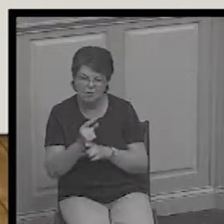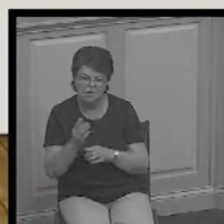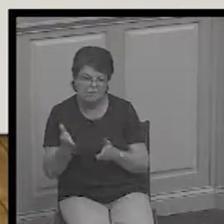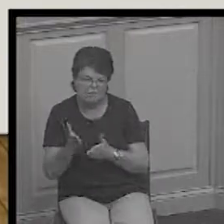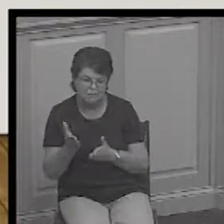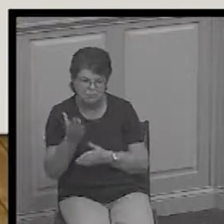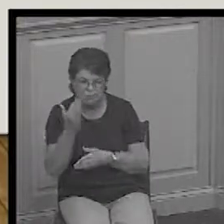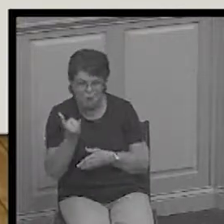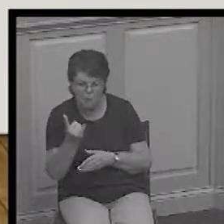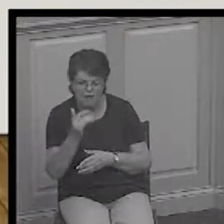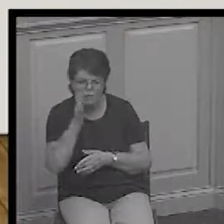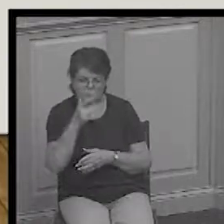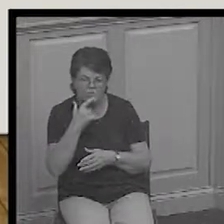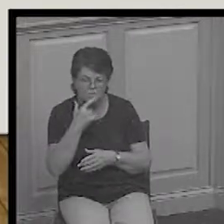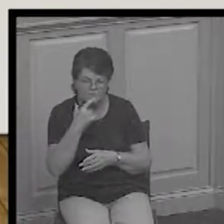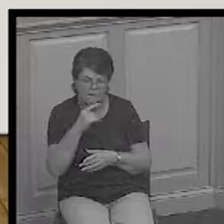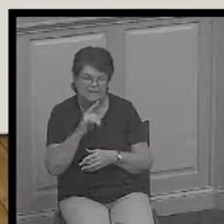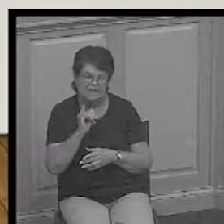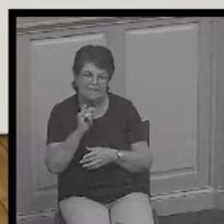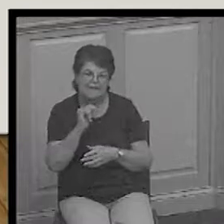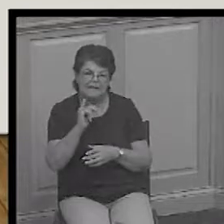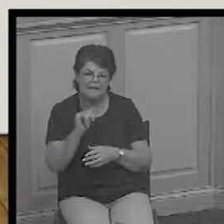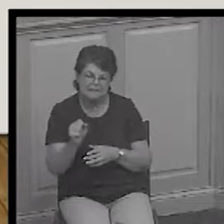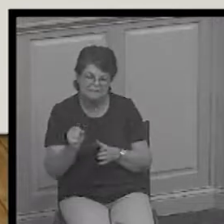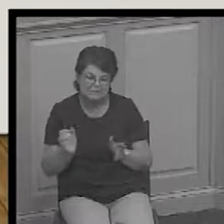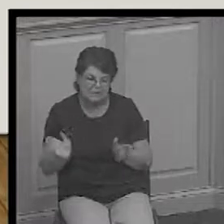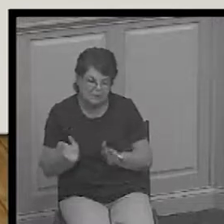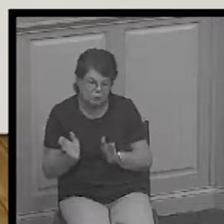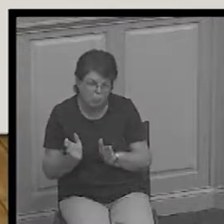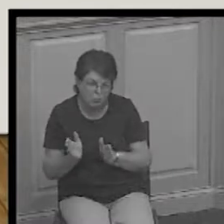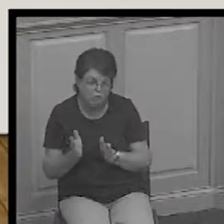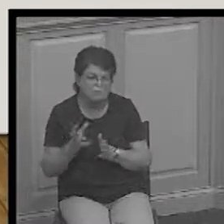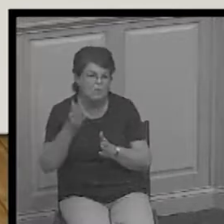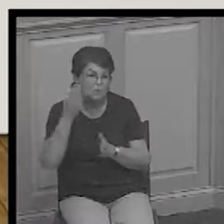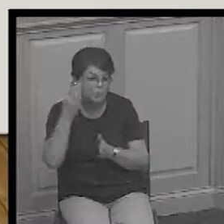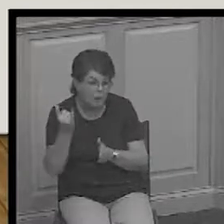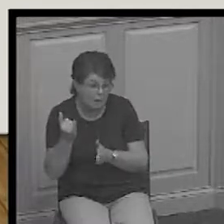why, or it'll say it is encouraged, and here's why.